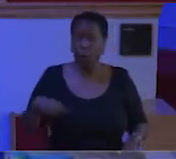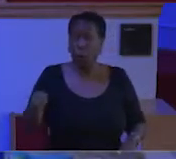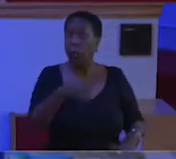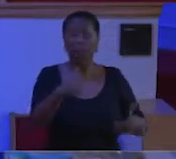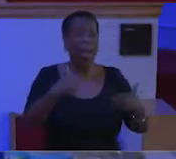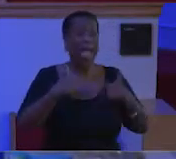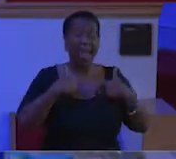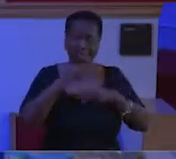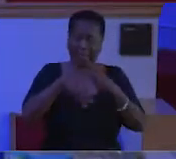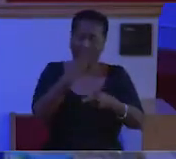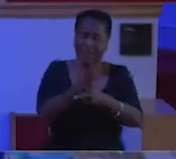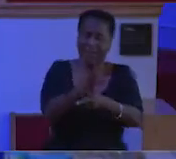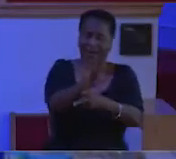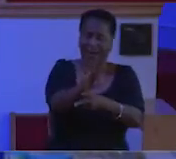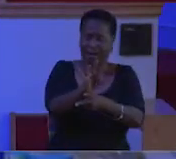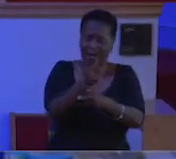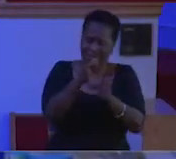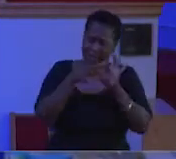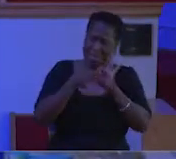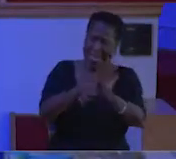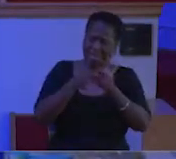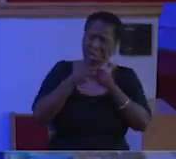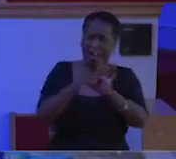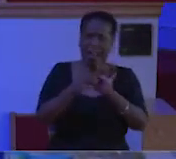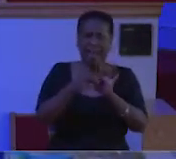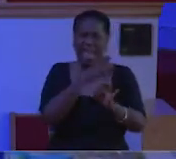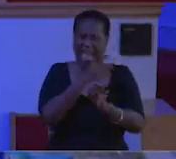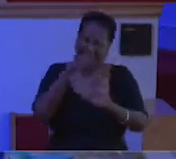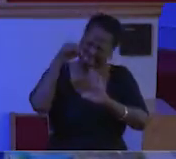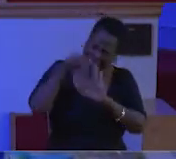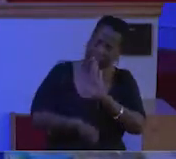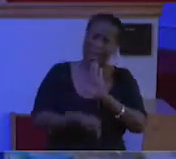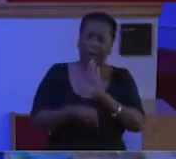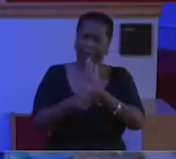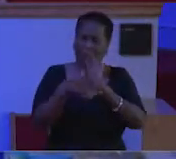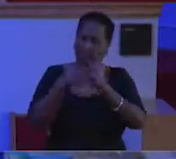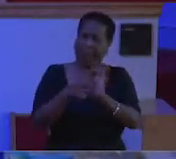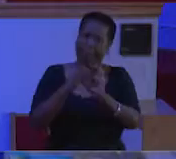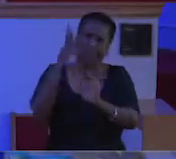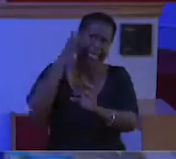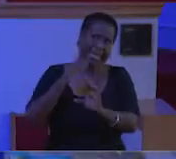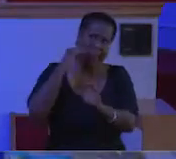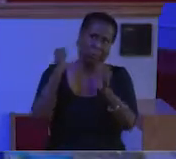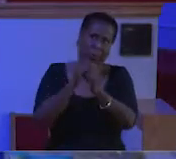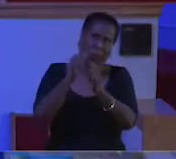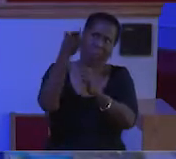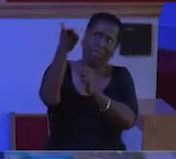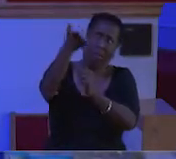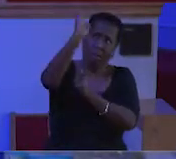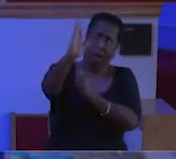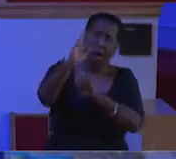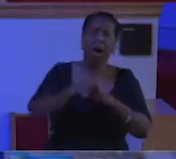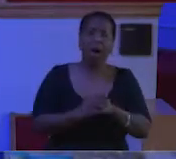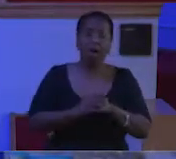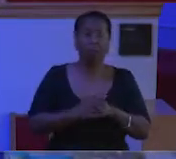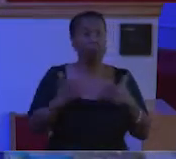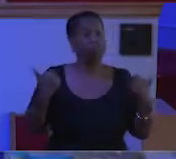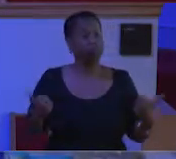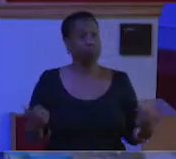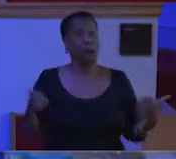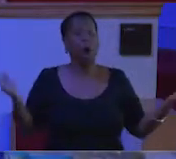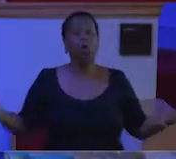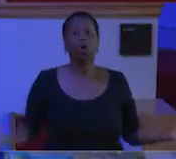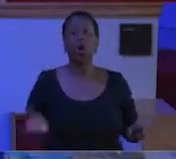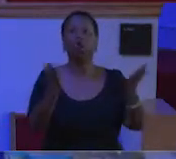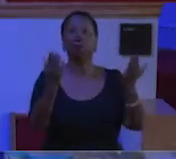that kind of intimate and in-depth encounter with the divine, then I encourage you to